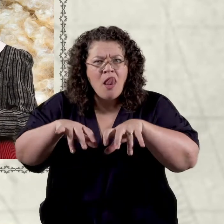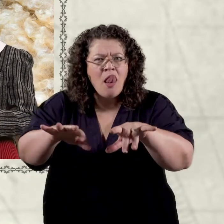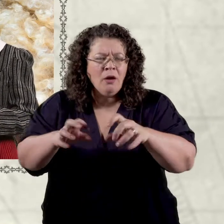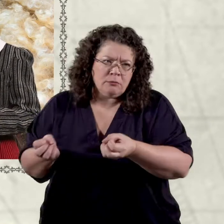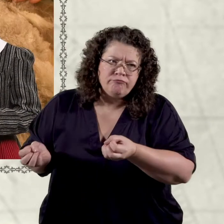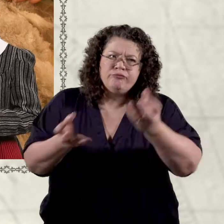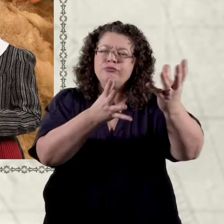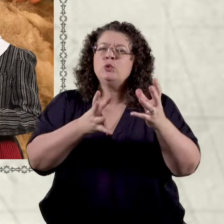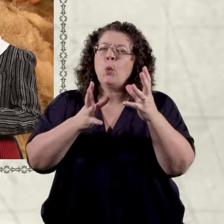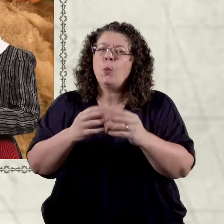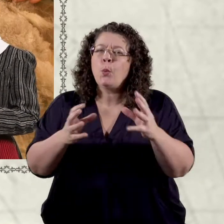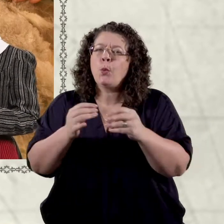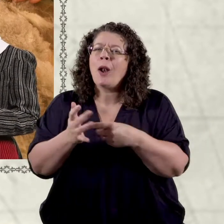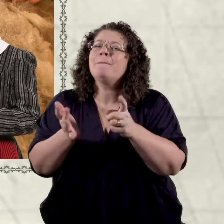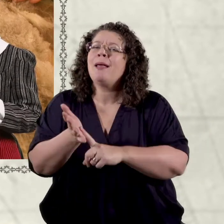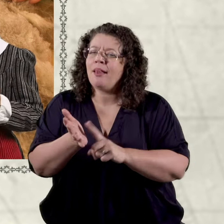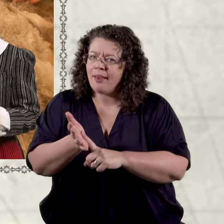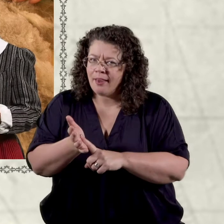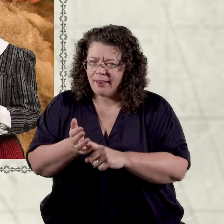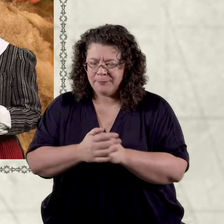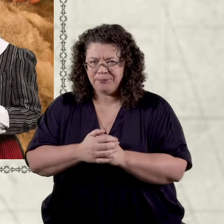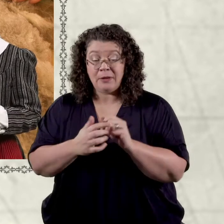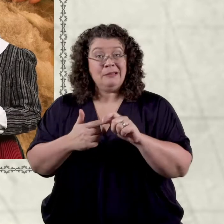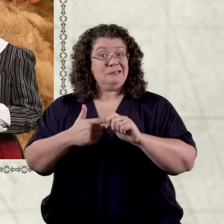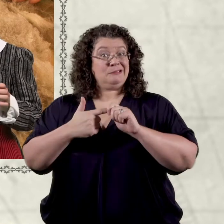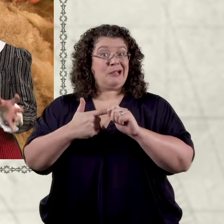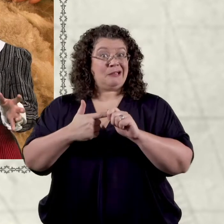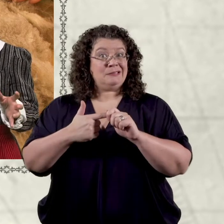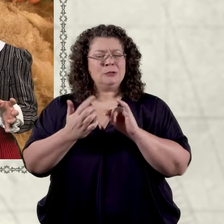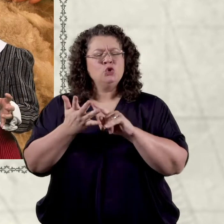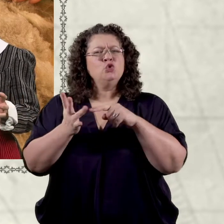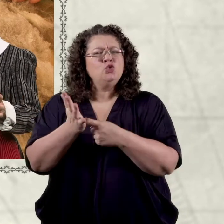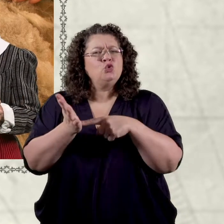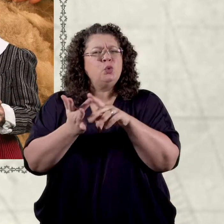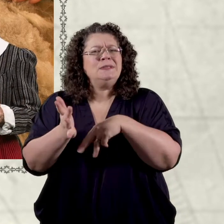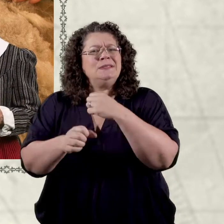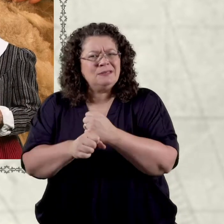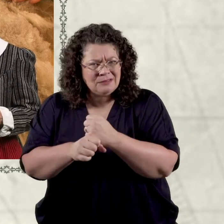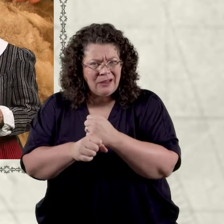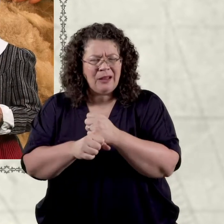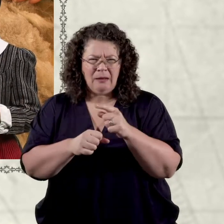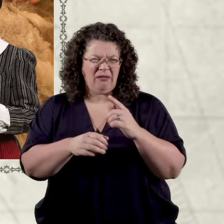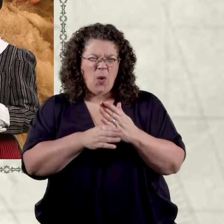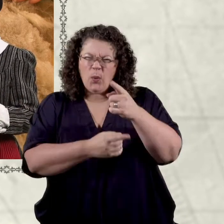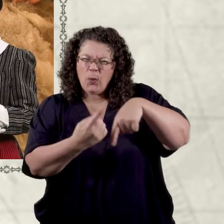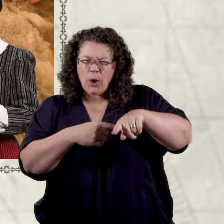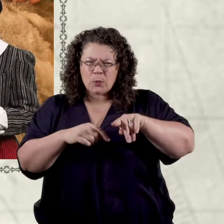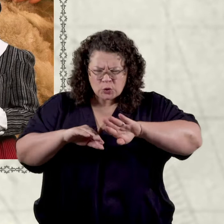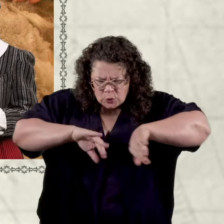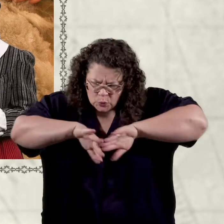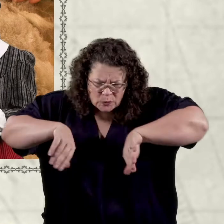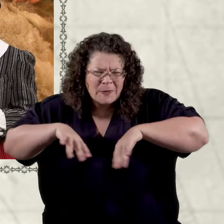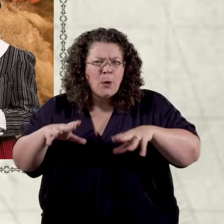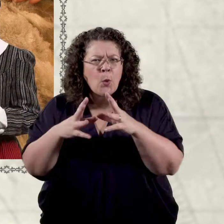mill. The second stage is sorting. The workers would sort out their wool in accordance to